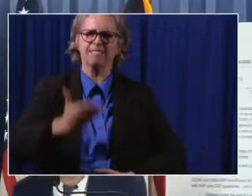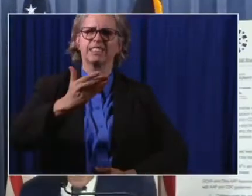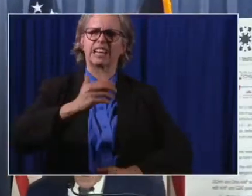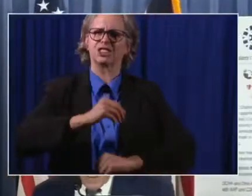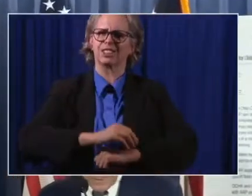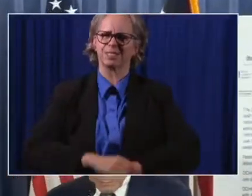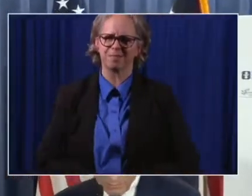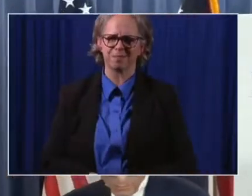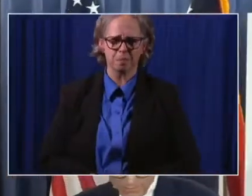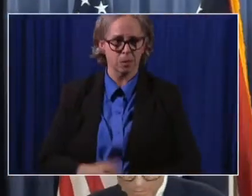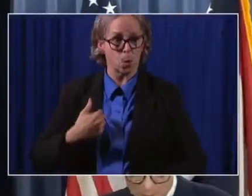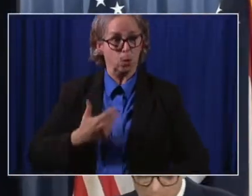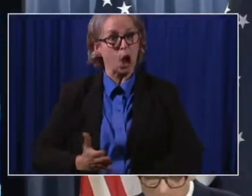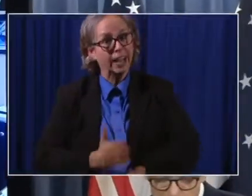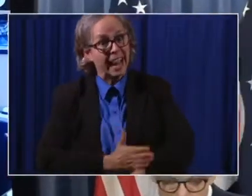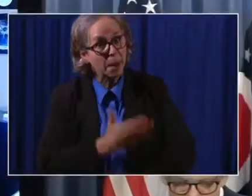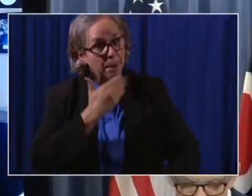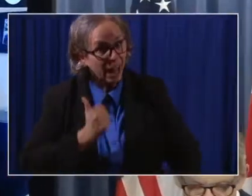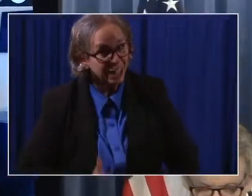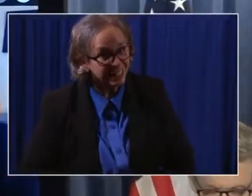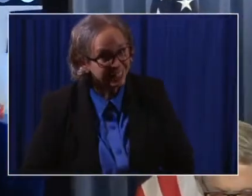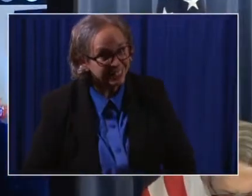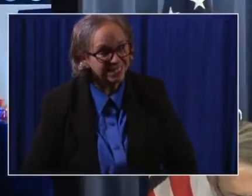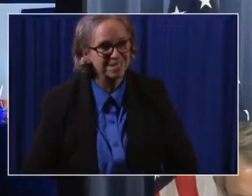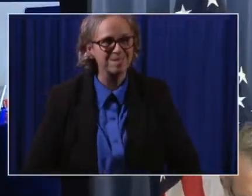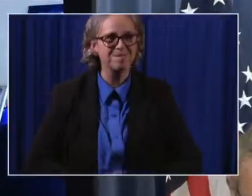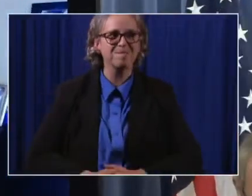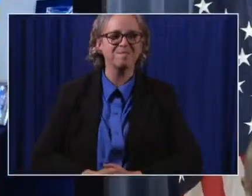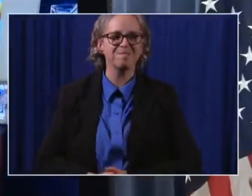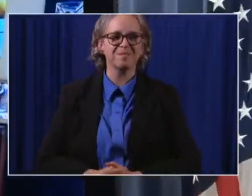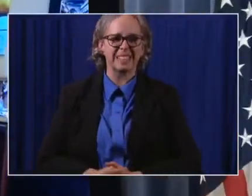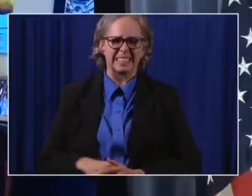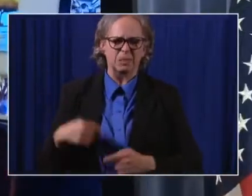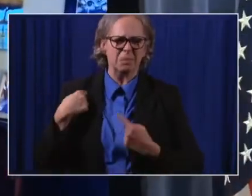bit better now. It's definitely been a bit of an adventure for us.